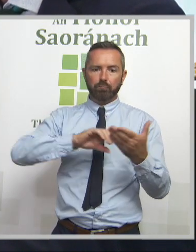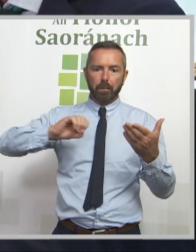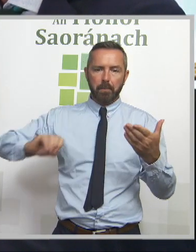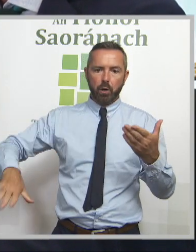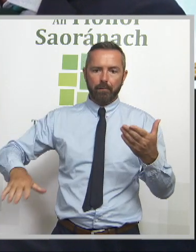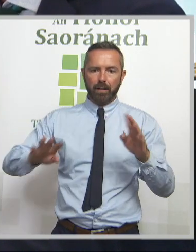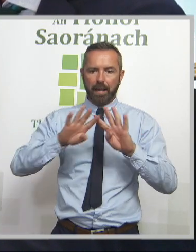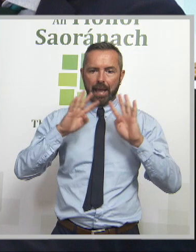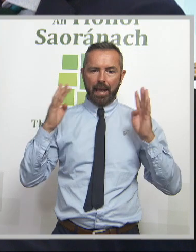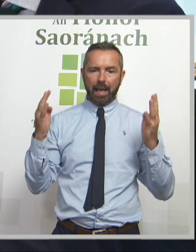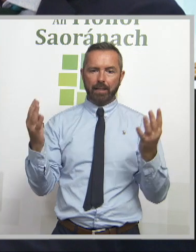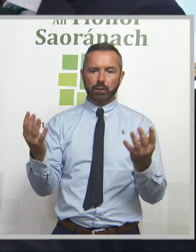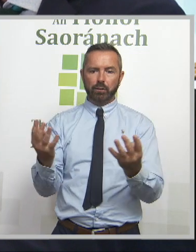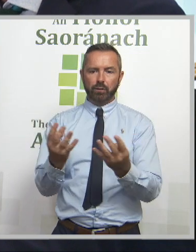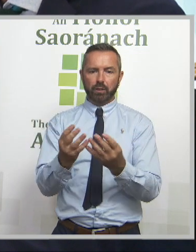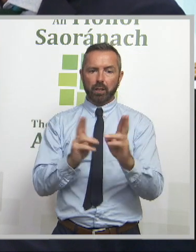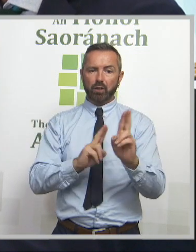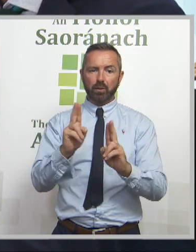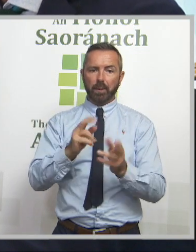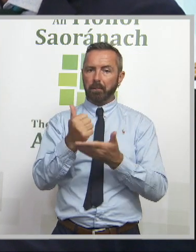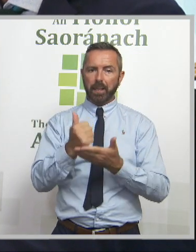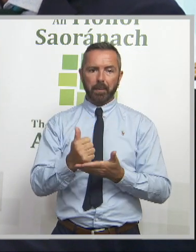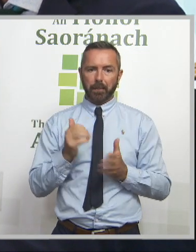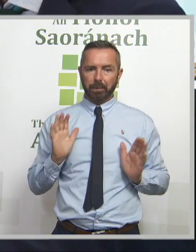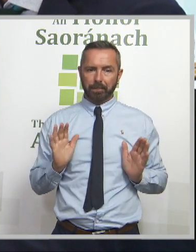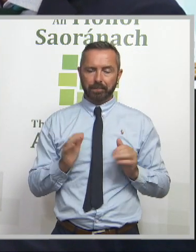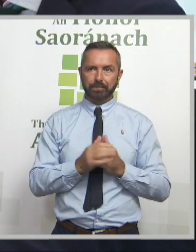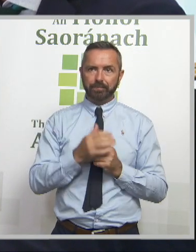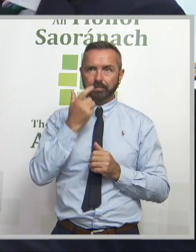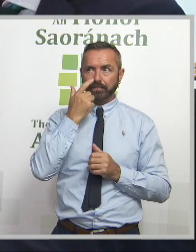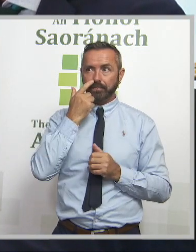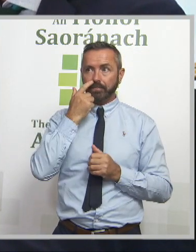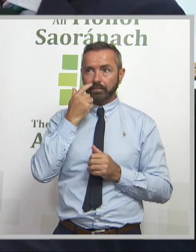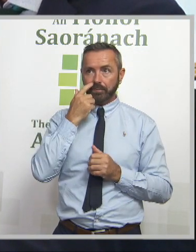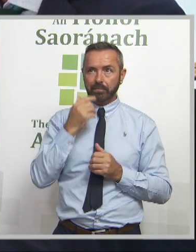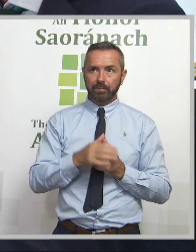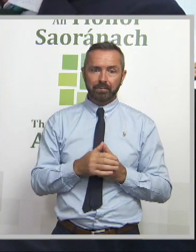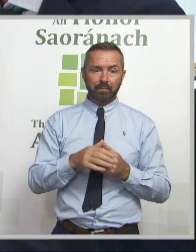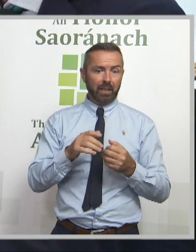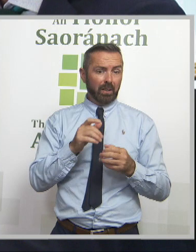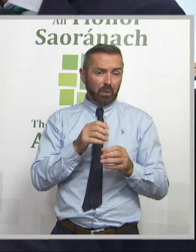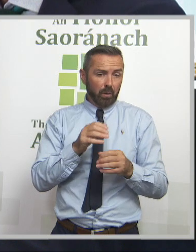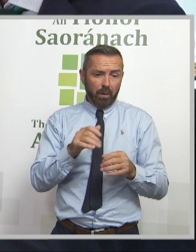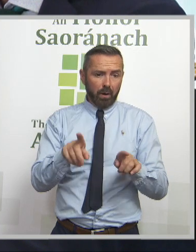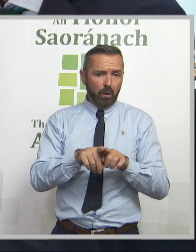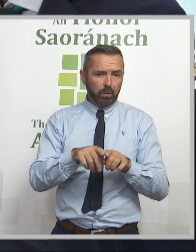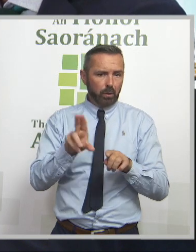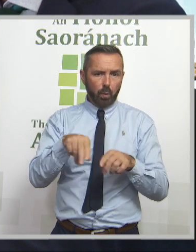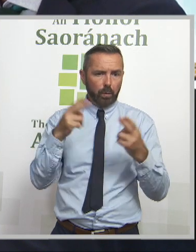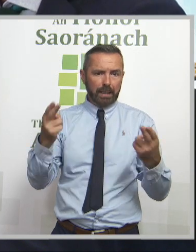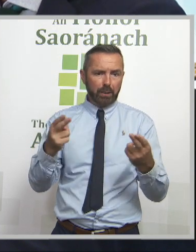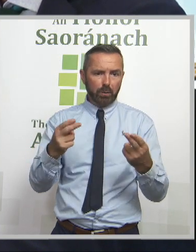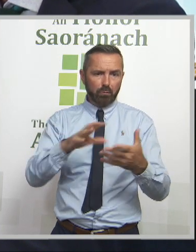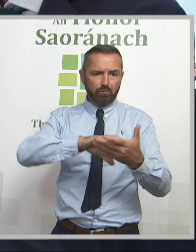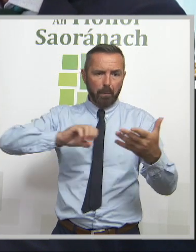hedgerow required, that it should be minimised, first of all, which is often not, and it can be set back. You know, you can actually lift a hedgerow and